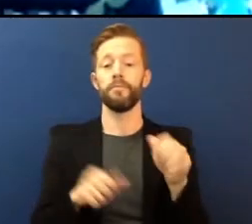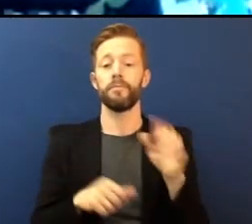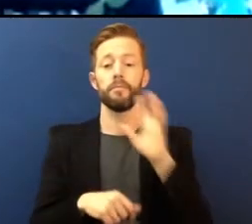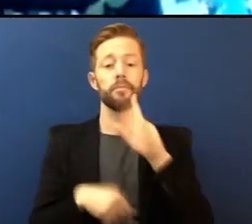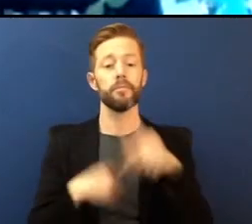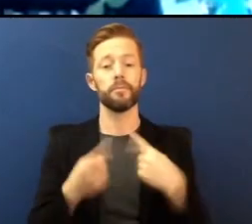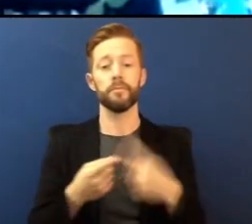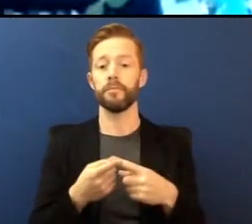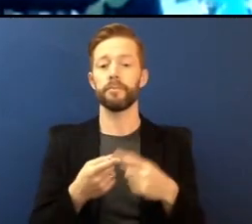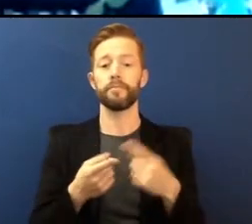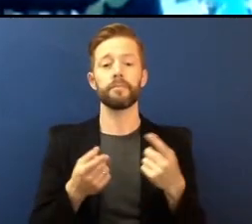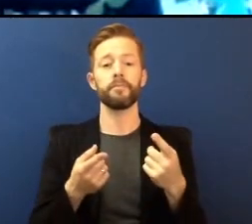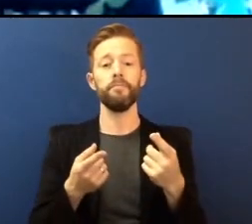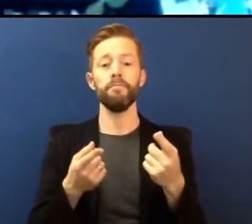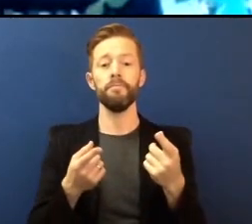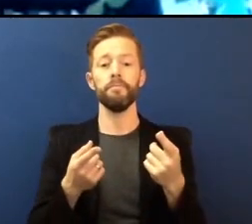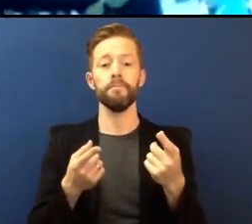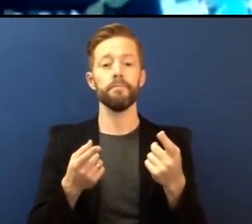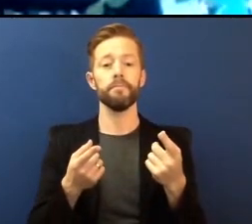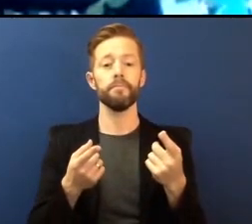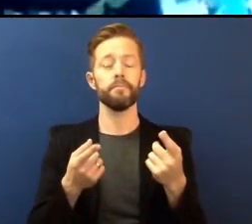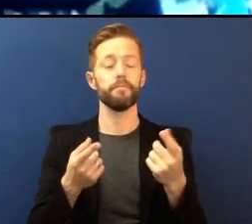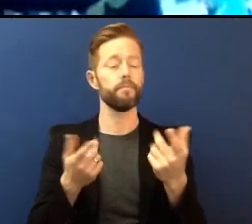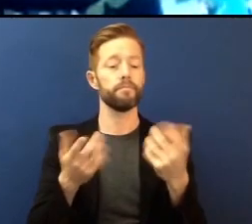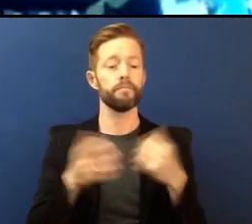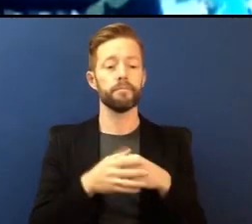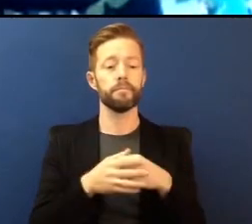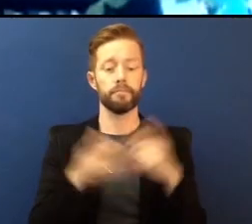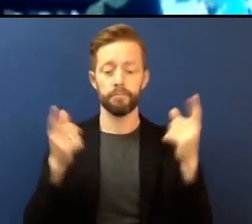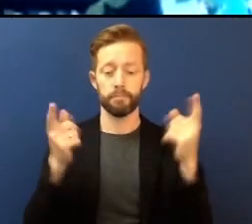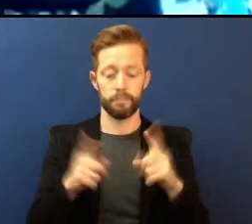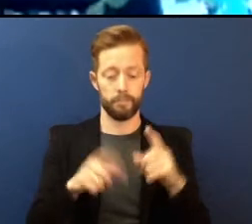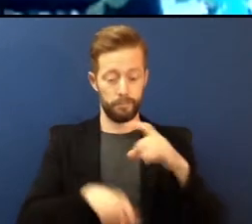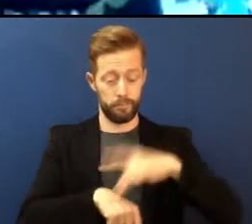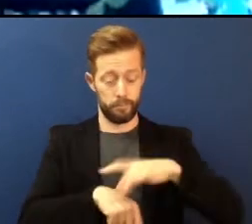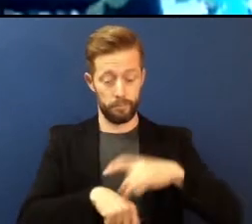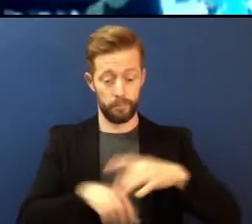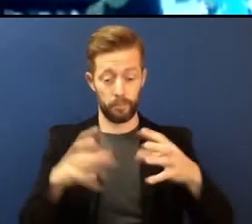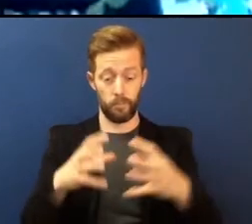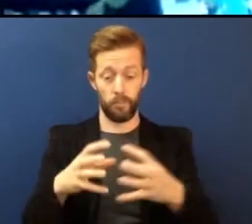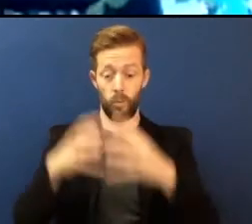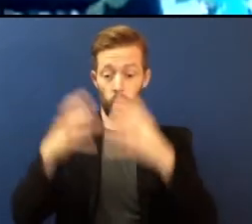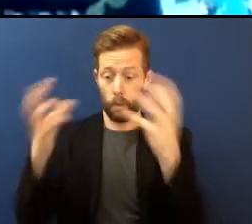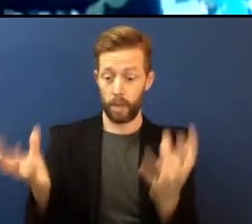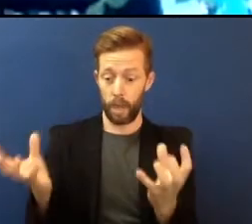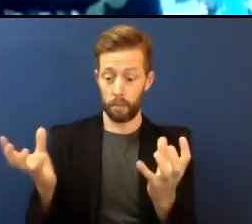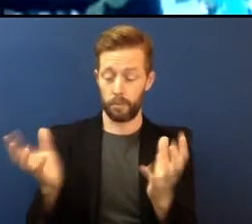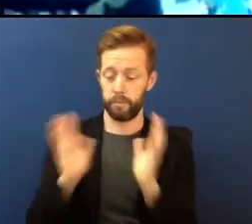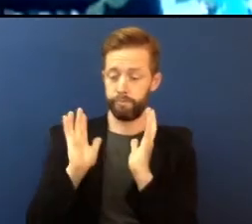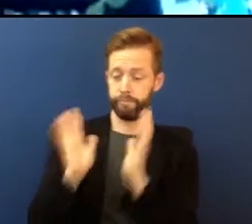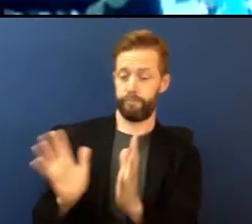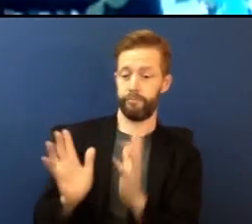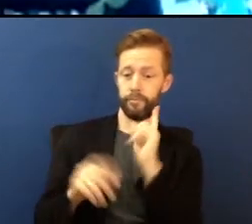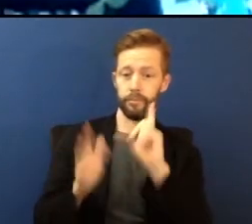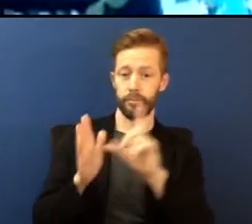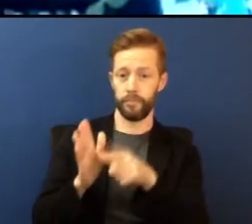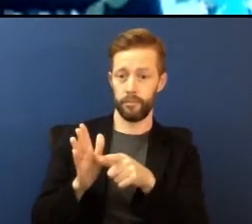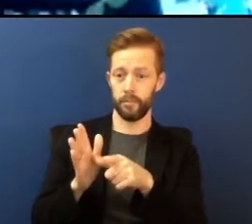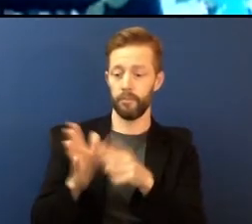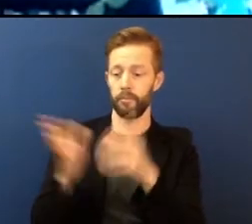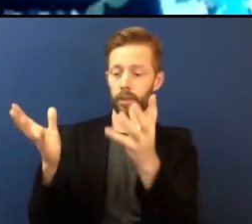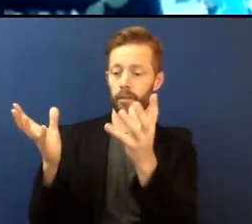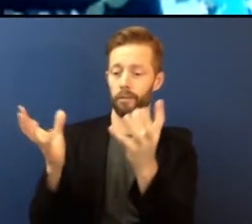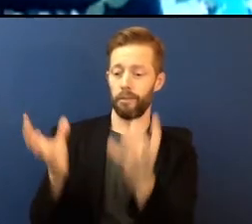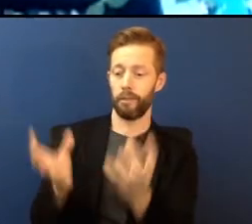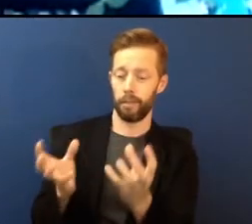You could talk about what happens when you open up the pumpkin and let it sit for a while, the whole notion